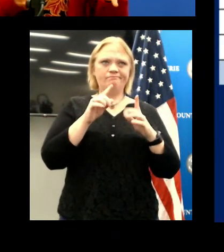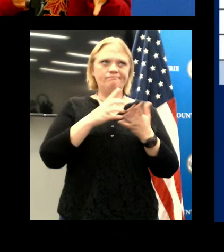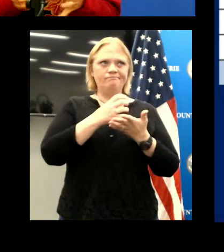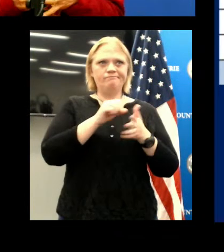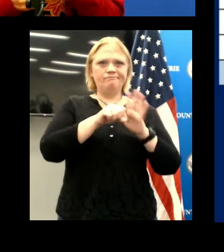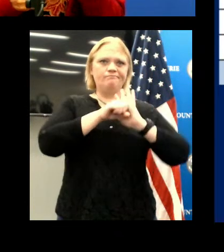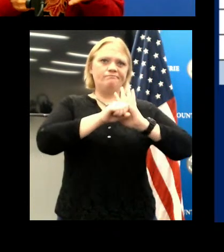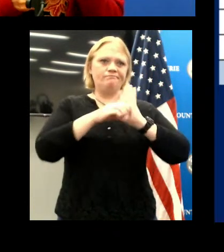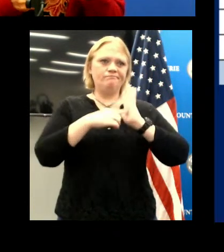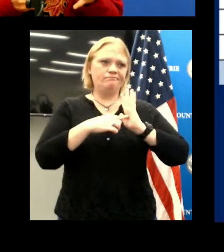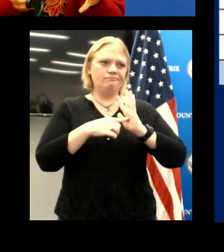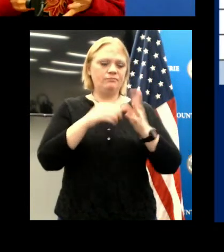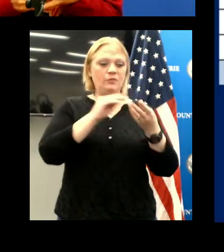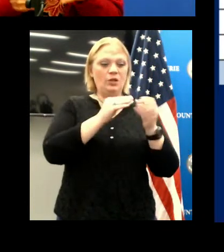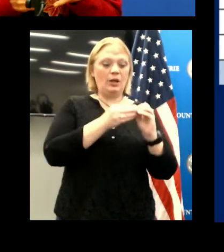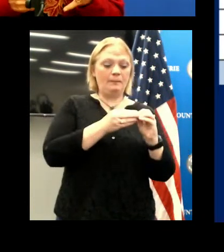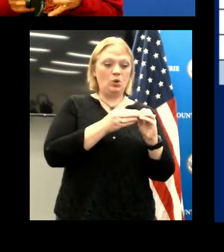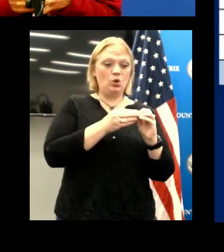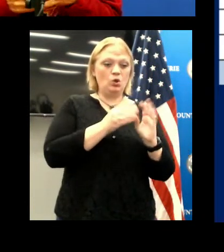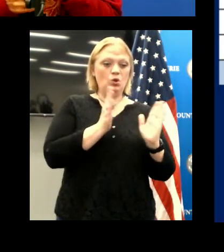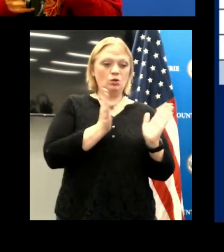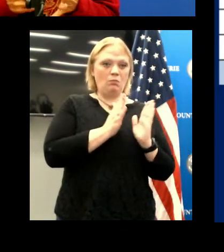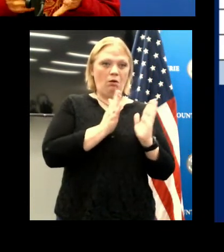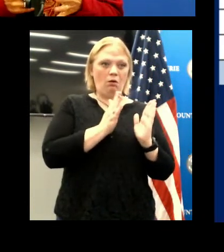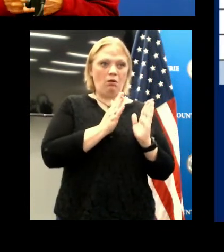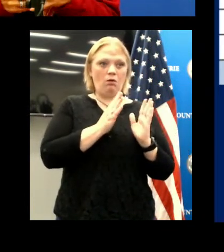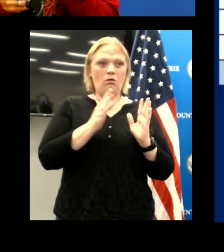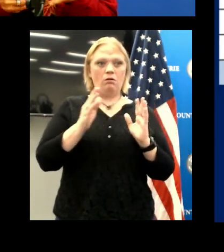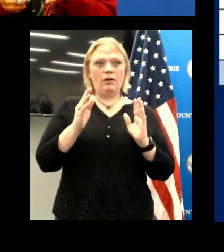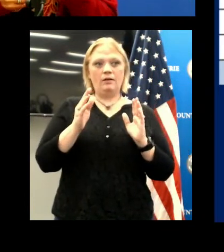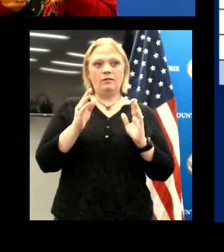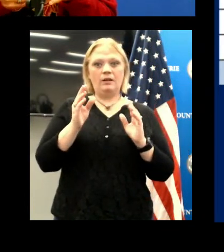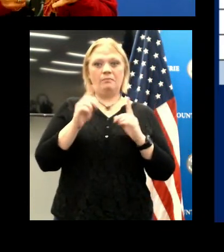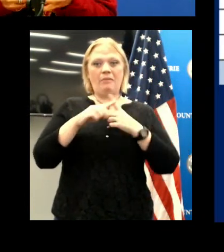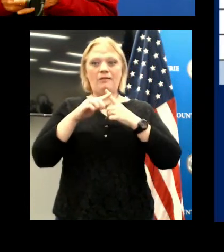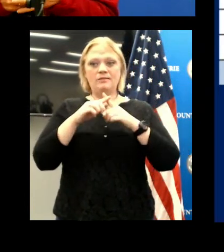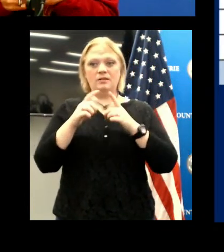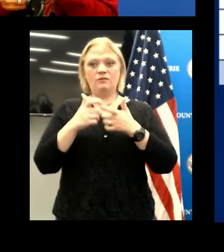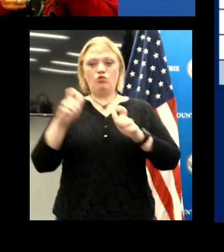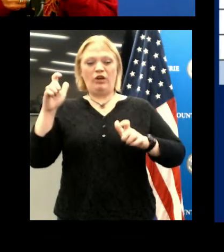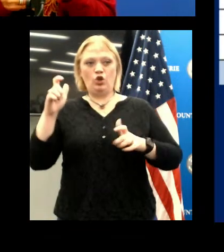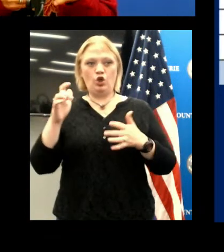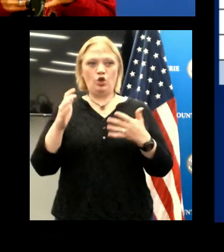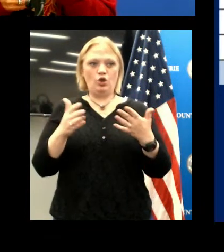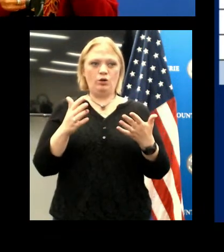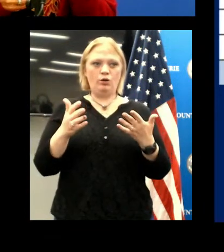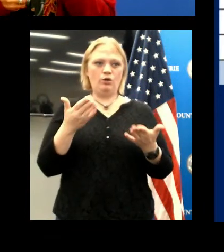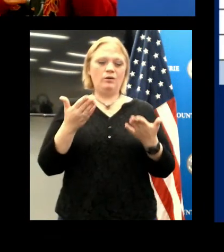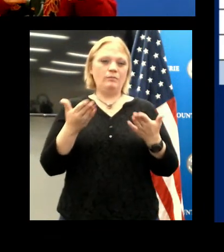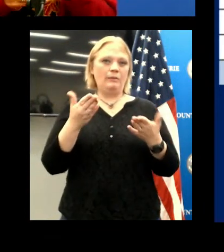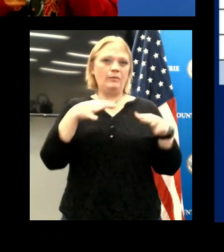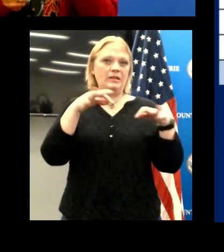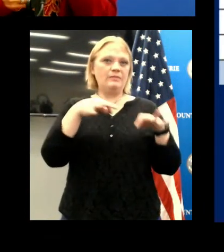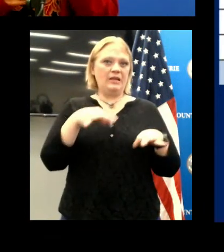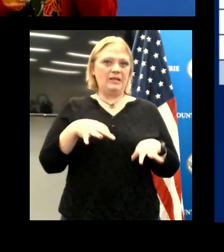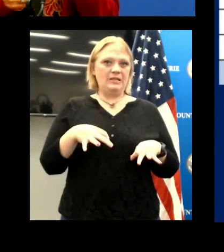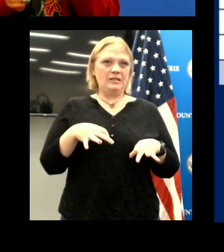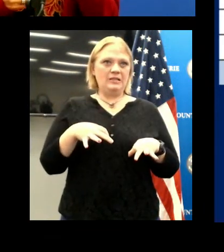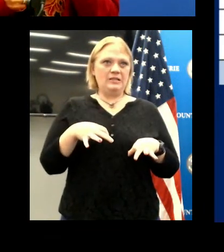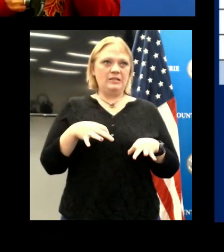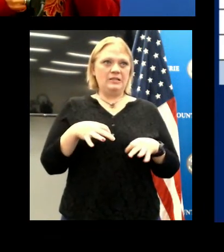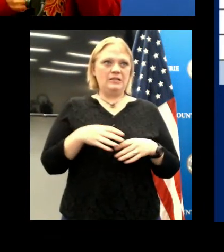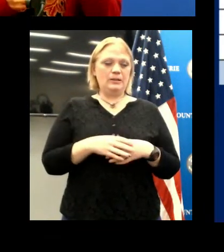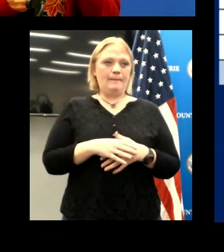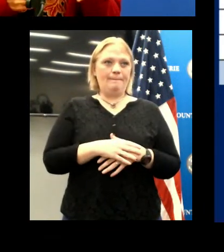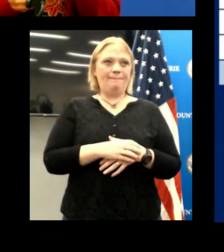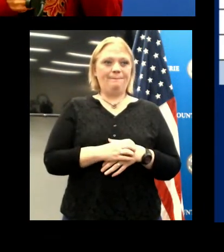the numbers are small and the proportion of positive tests are greater, so that is probably likely explain that people who